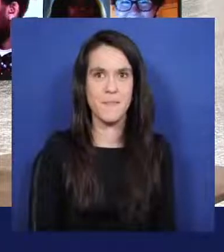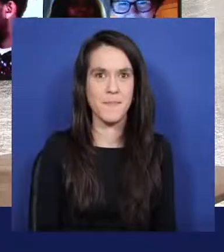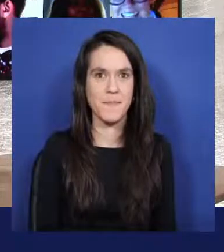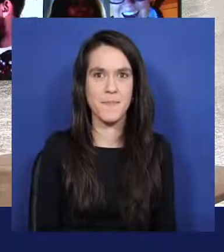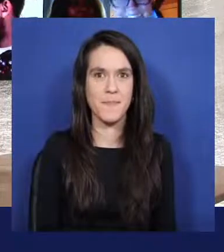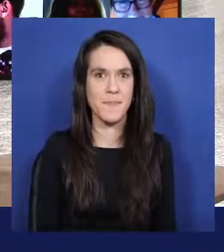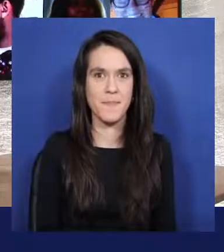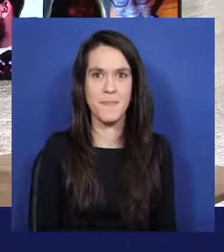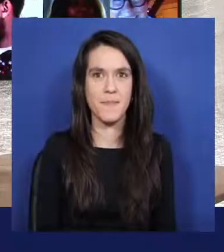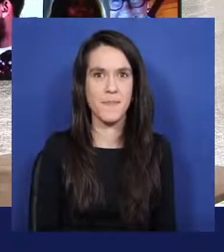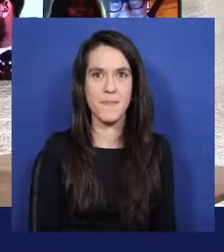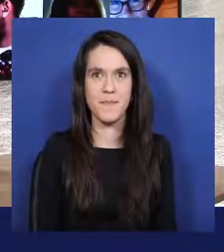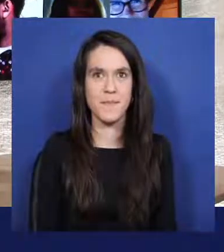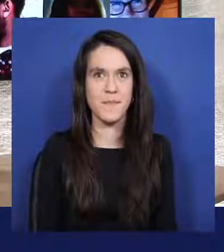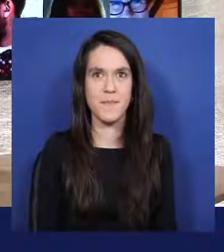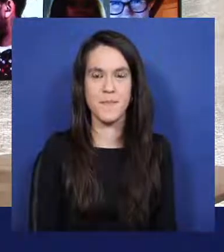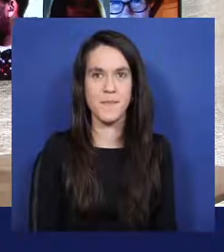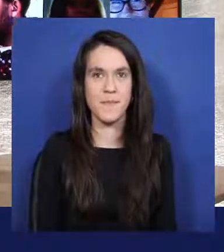It's not good, I think.